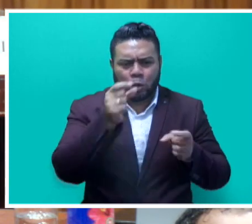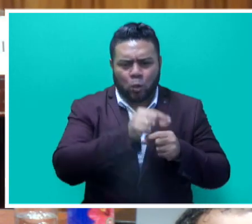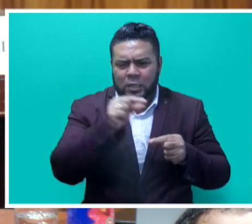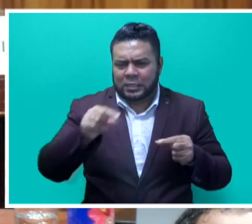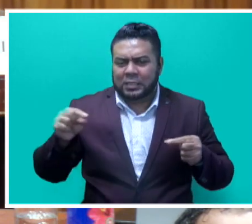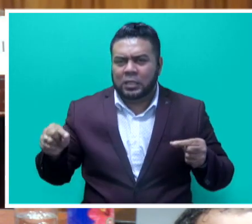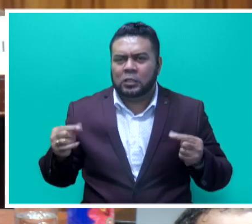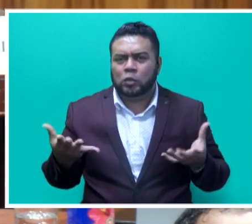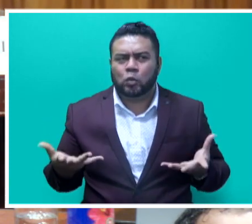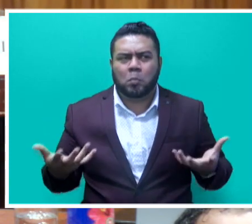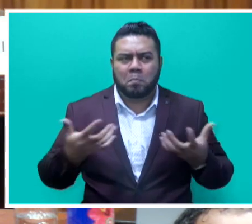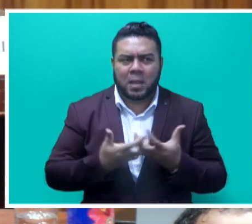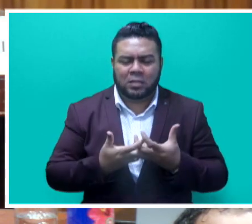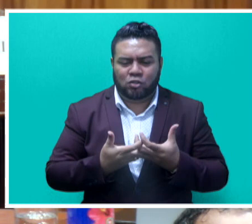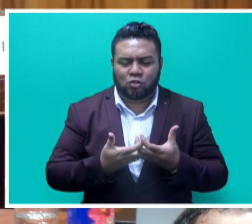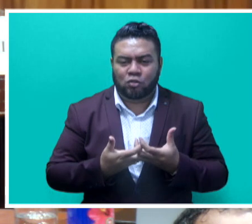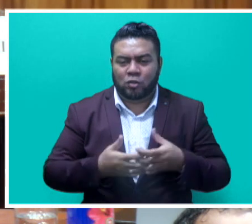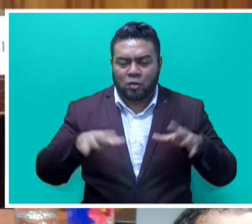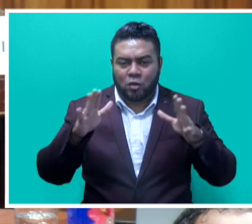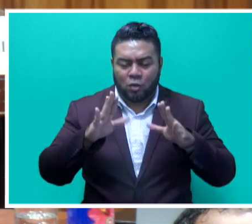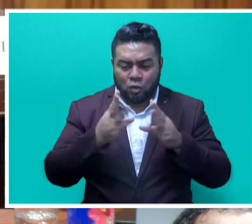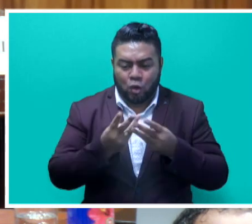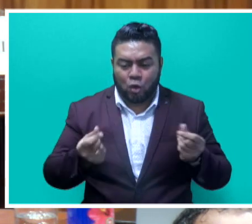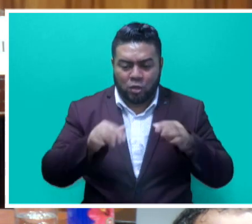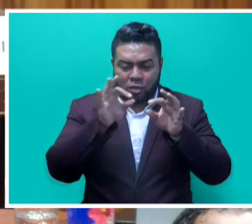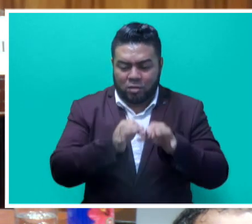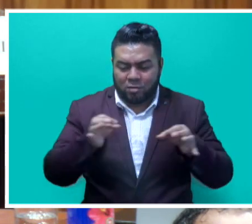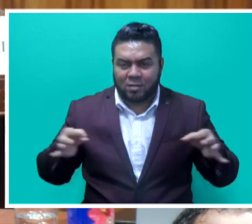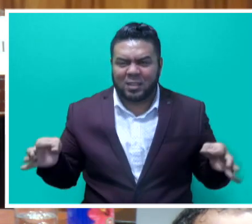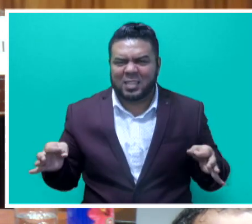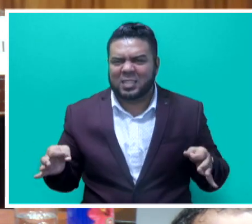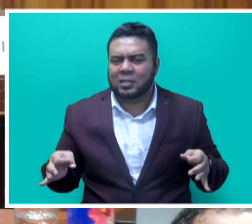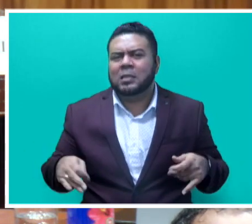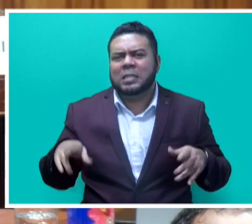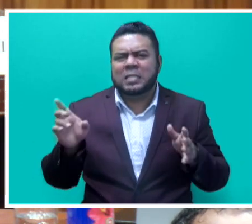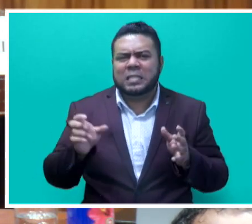that relates to the planet or planet Earth. It's not really a